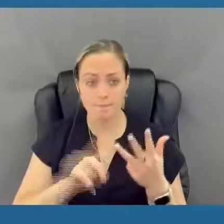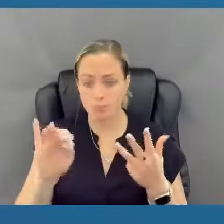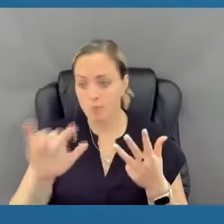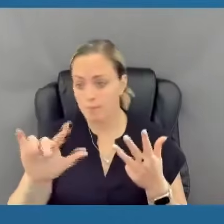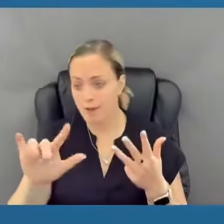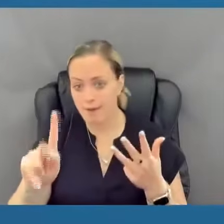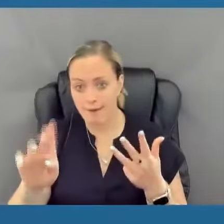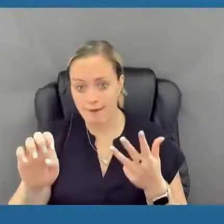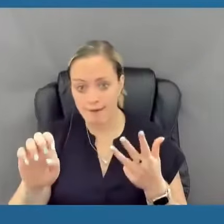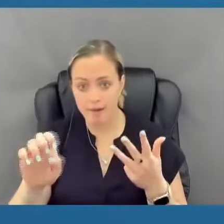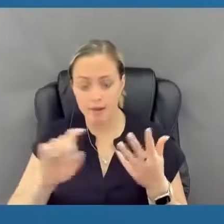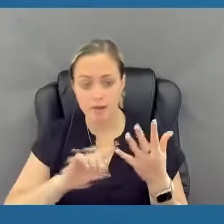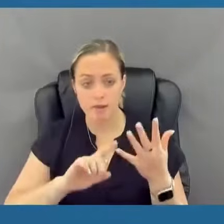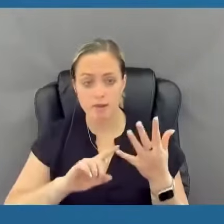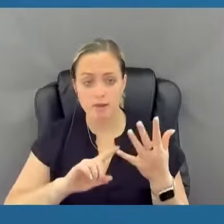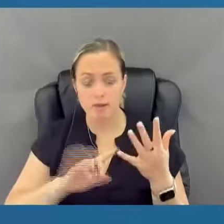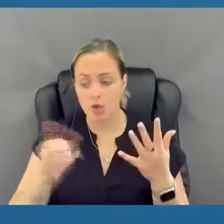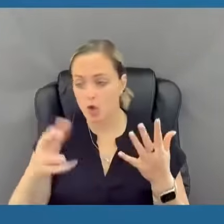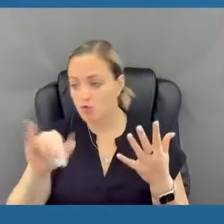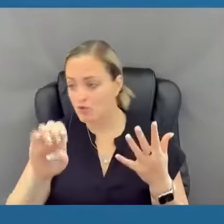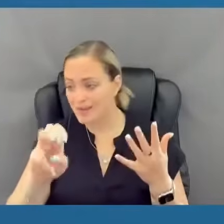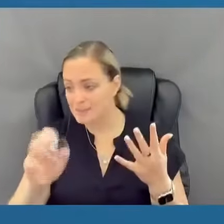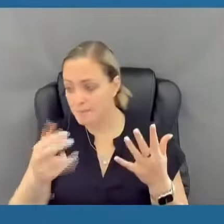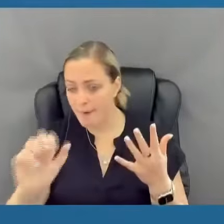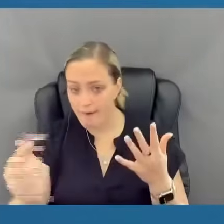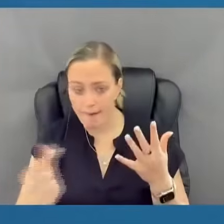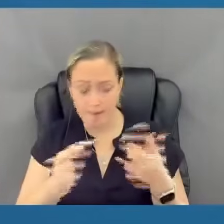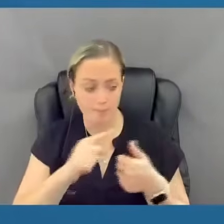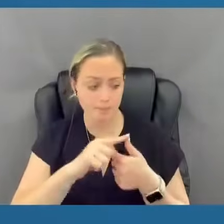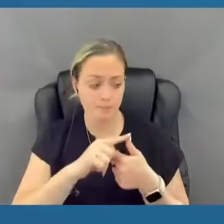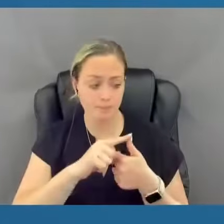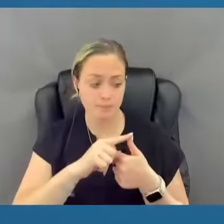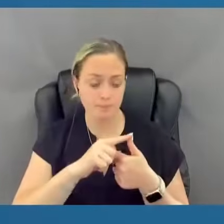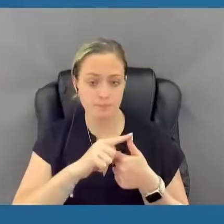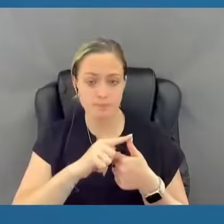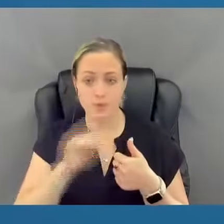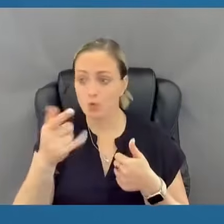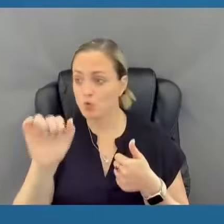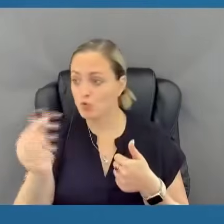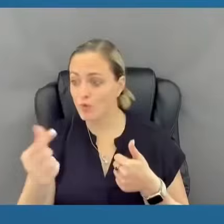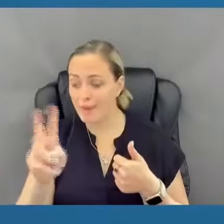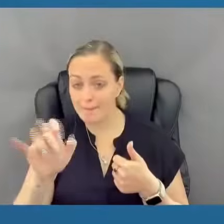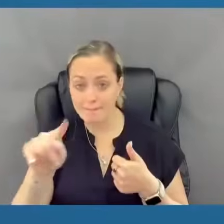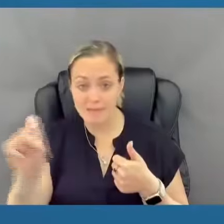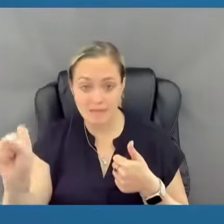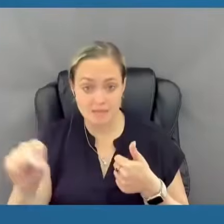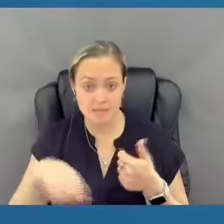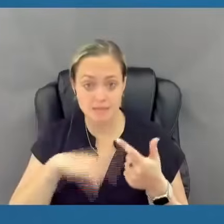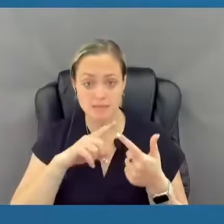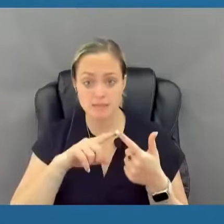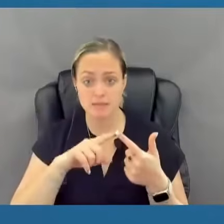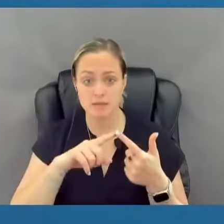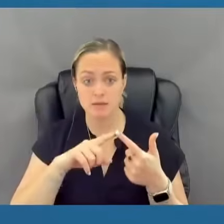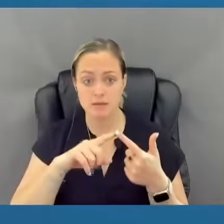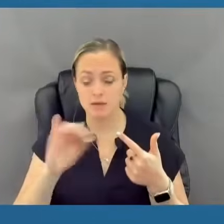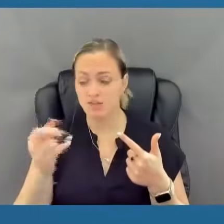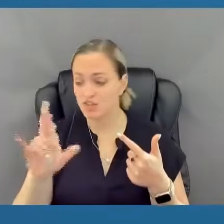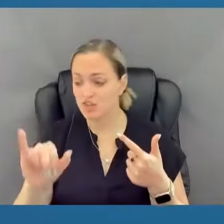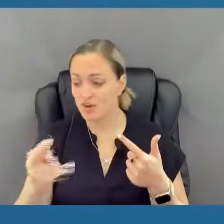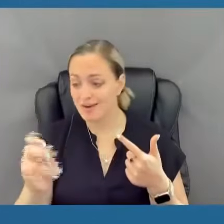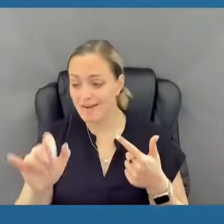Lawler, Congressmember Grace Meng, Congressmember Greg Meeks, Congressmember Jerry